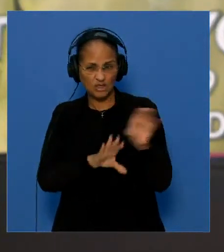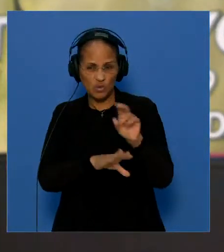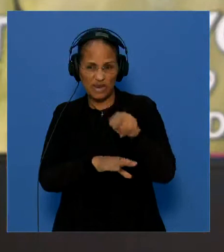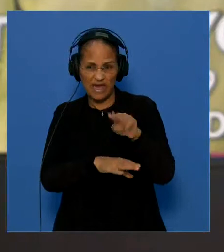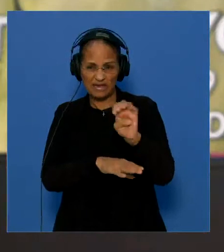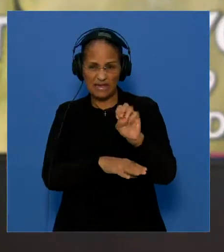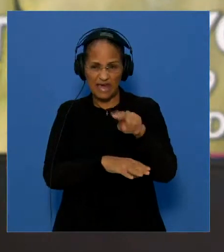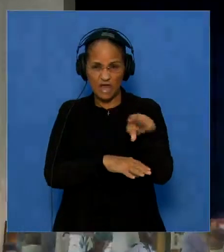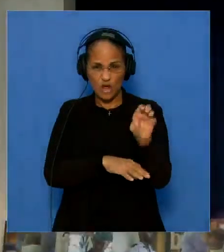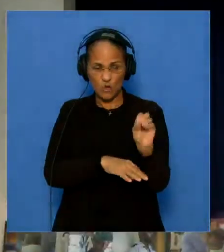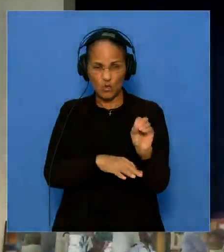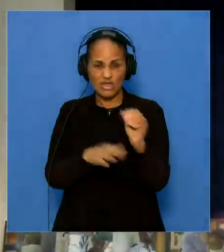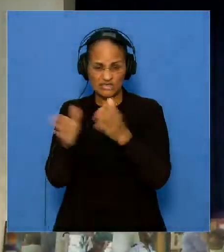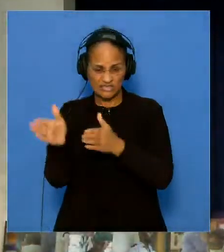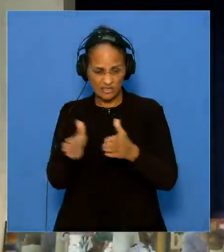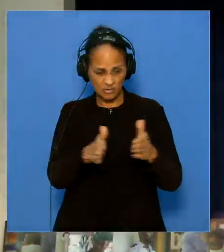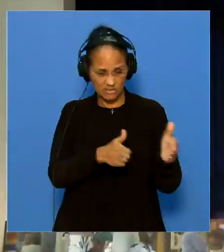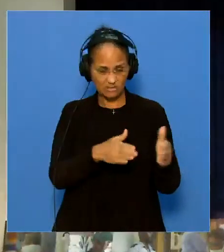Thank you.